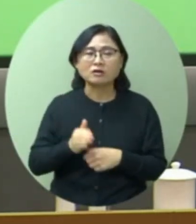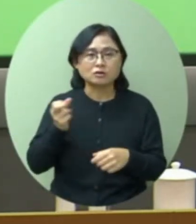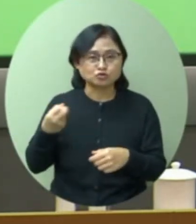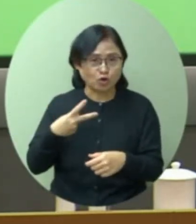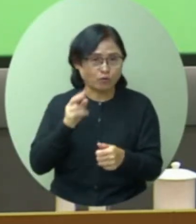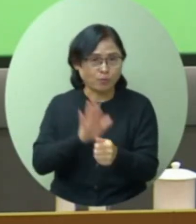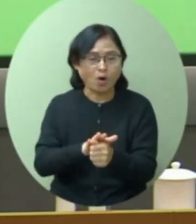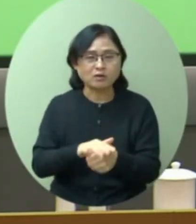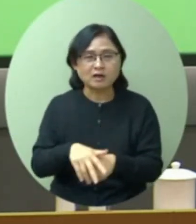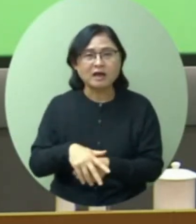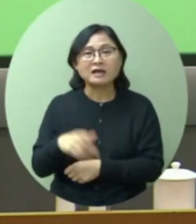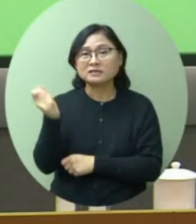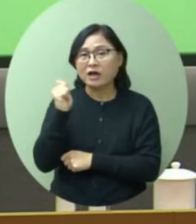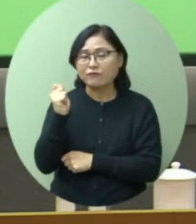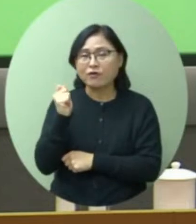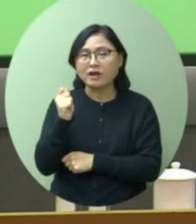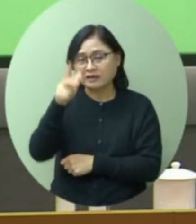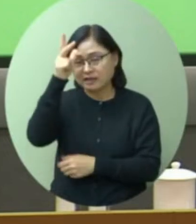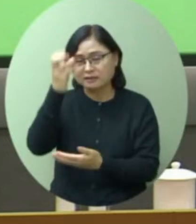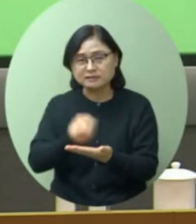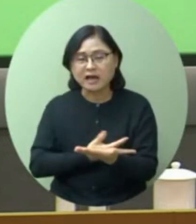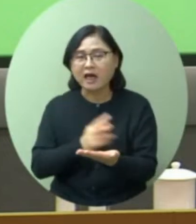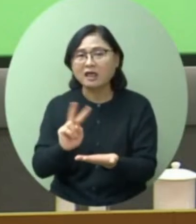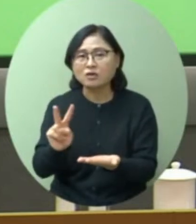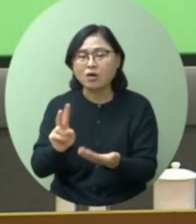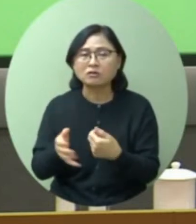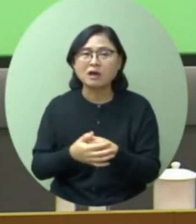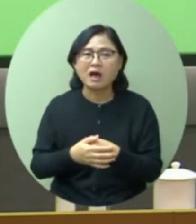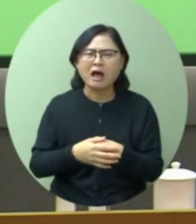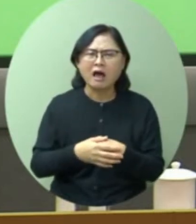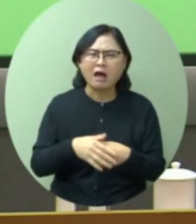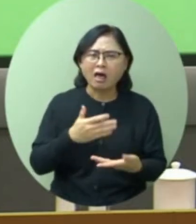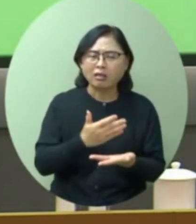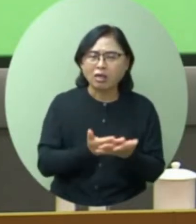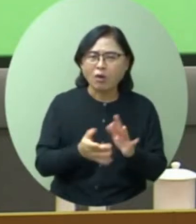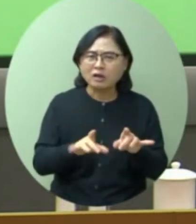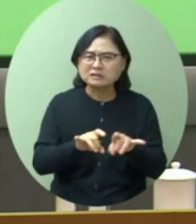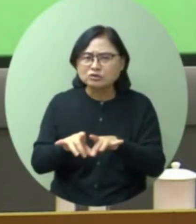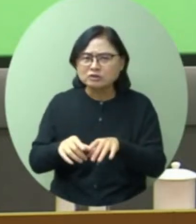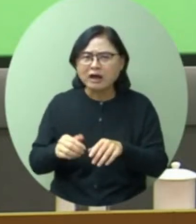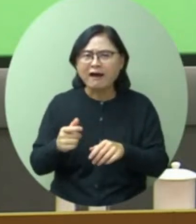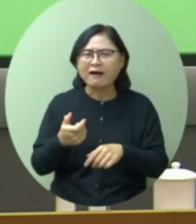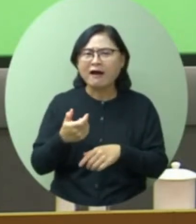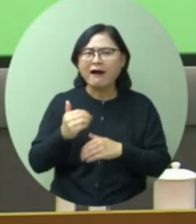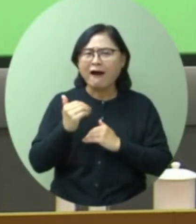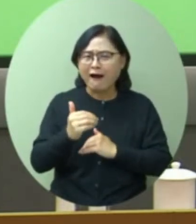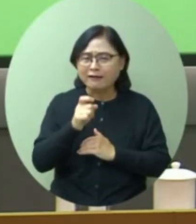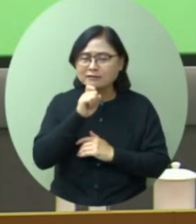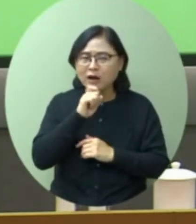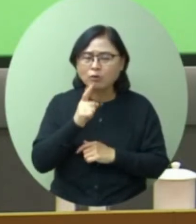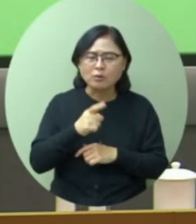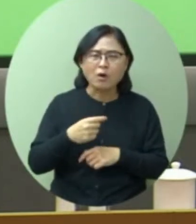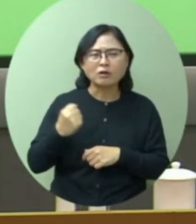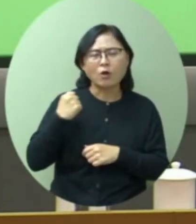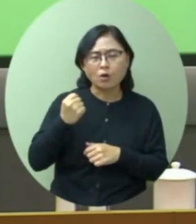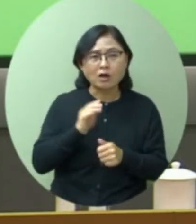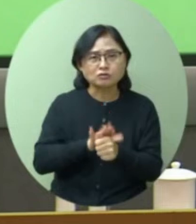Whenever we can, wherever we can, we will render more assistance given